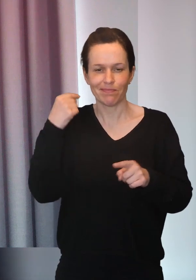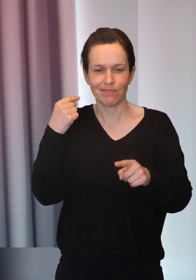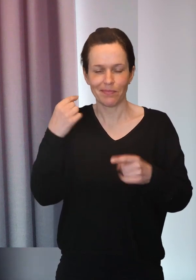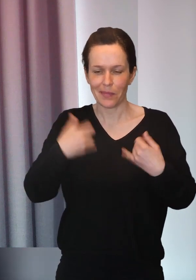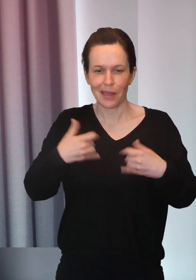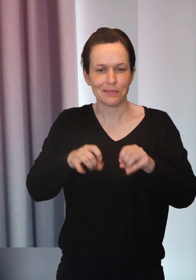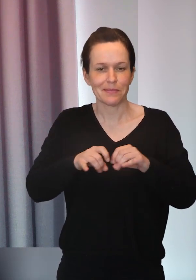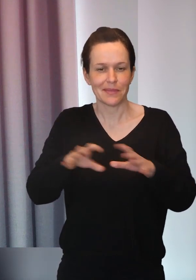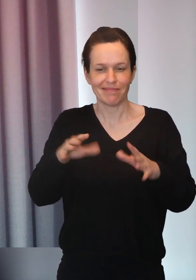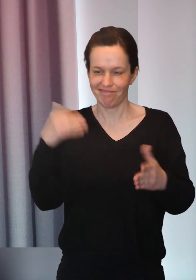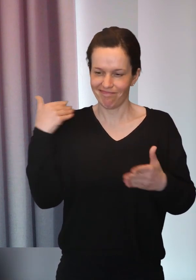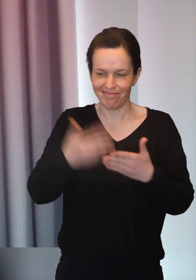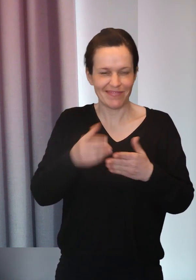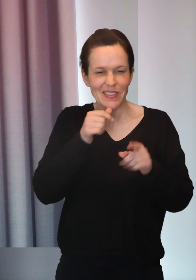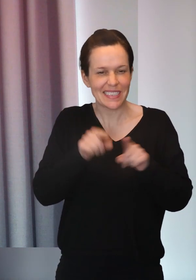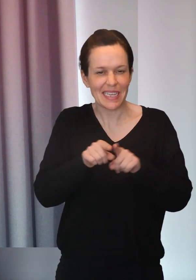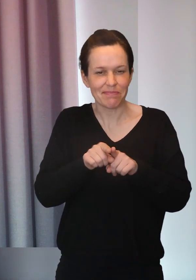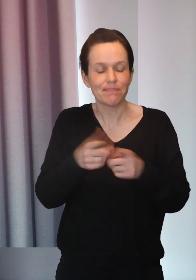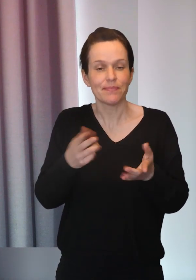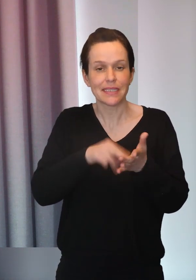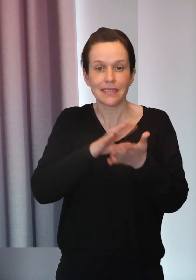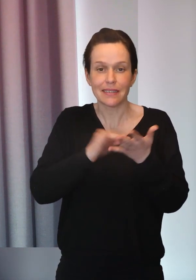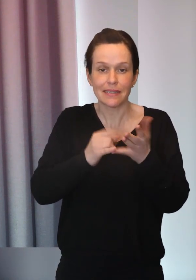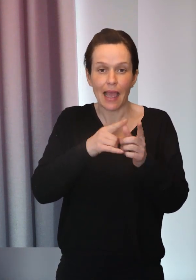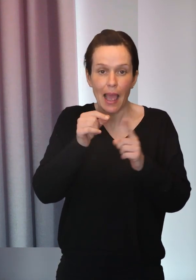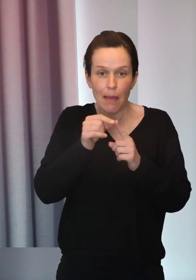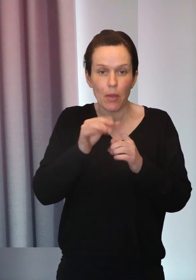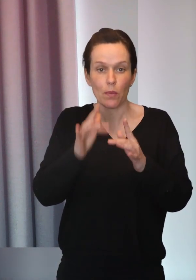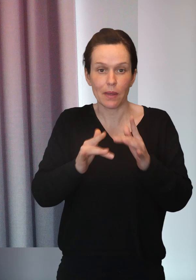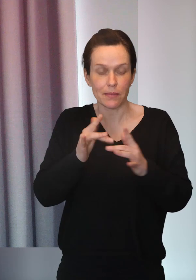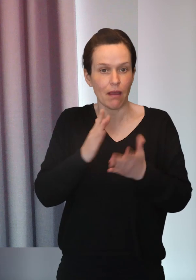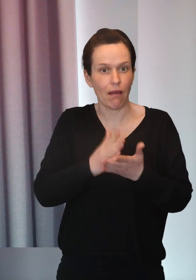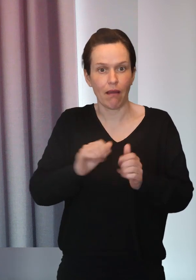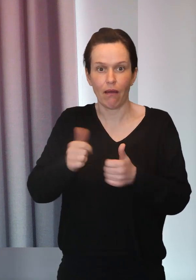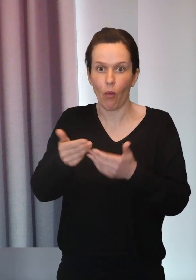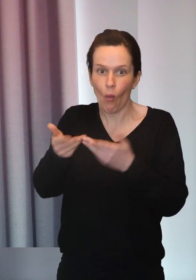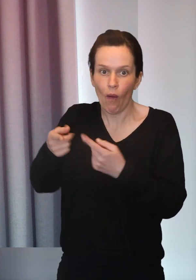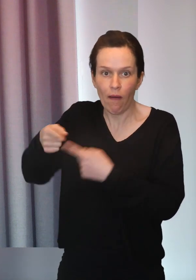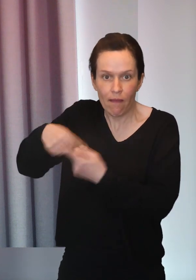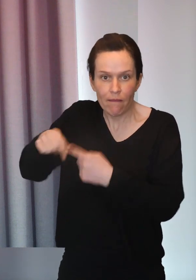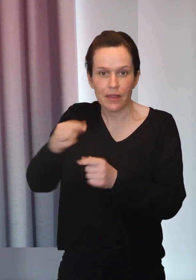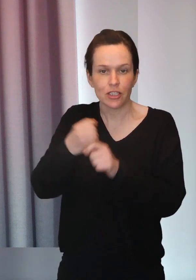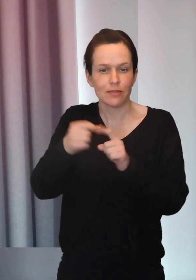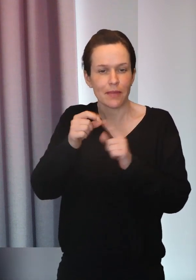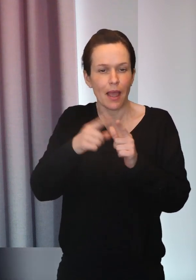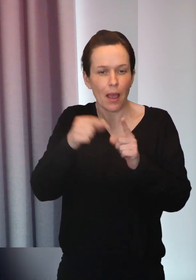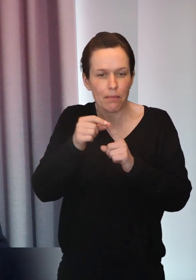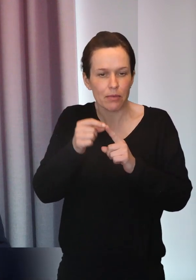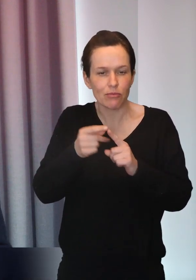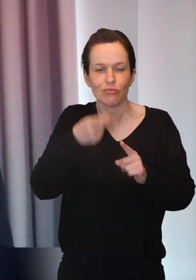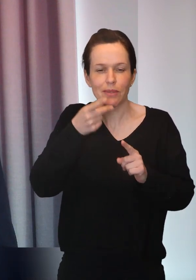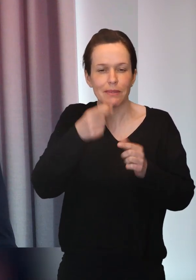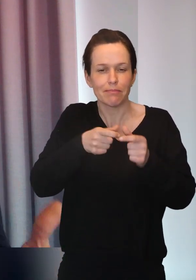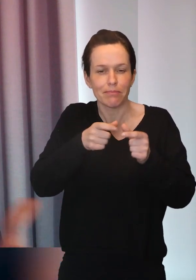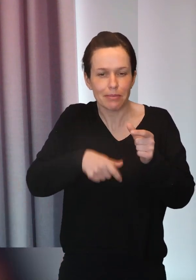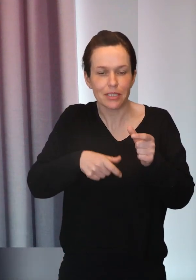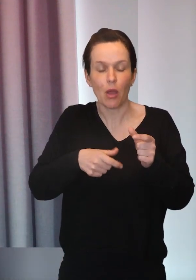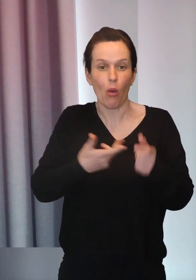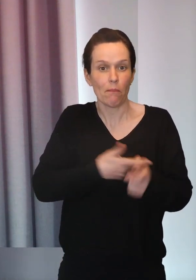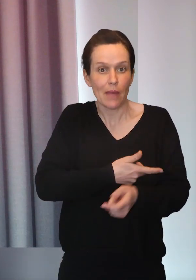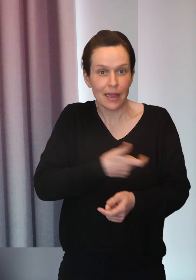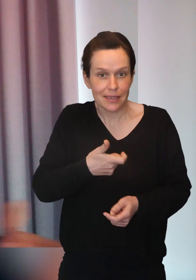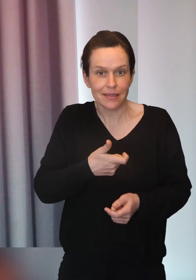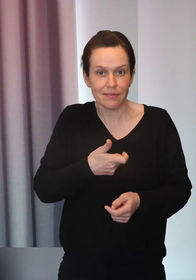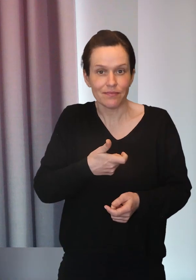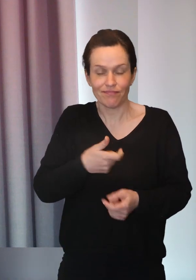same since the pandemic. While the NHS app and website became Lifeline, offering people GP appointments, repeat prescriptions, and blood